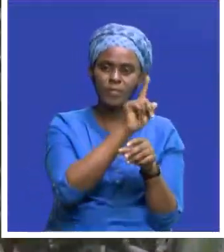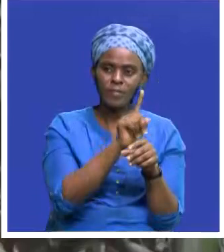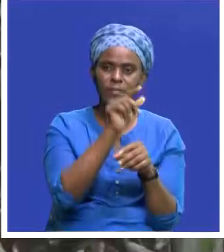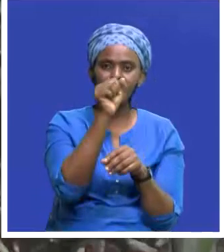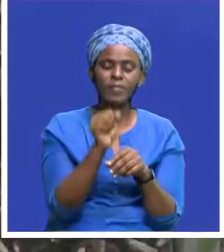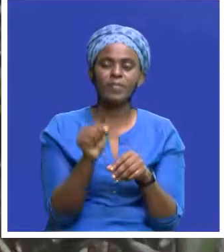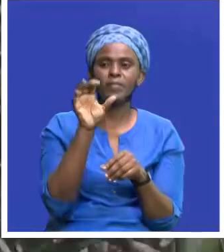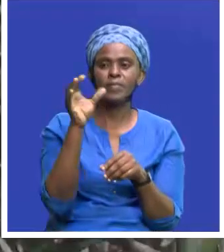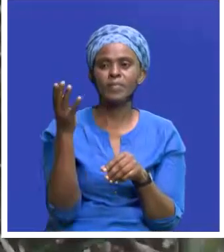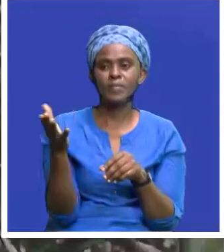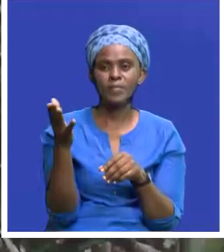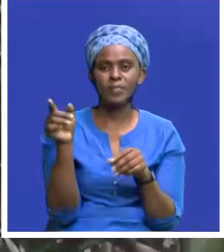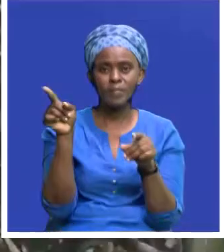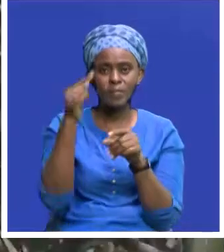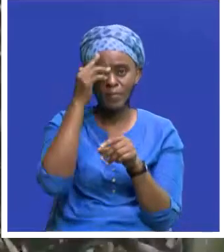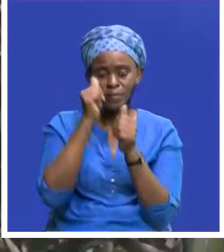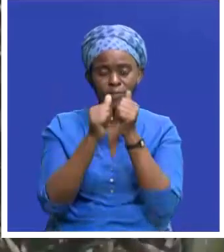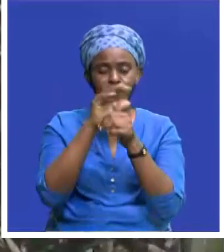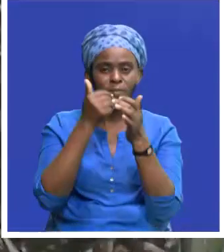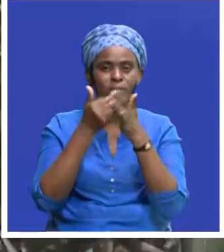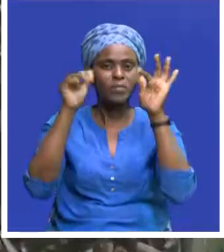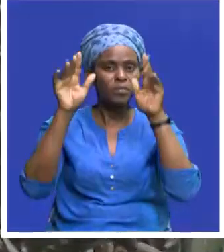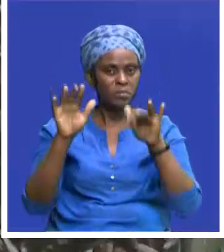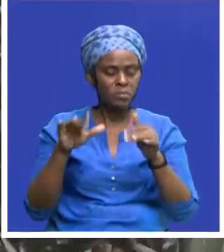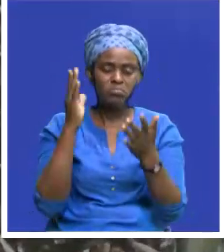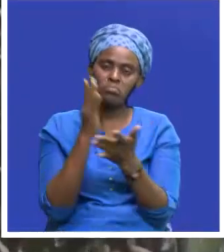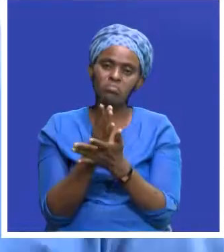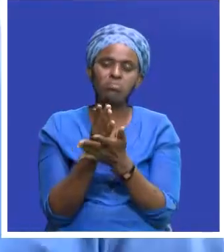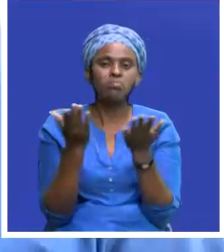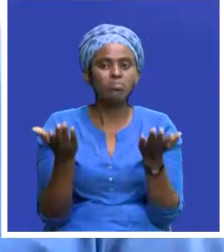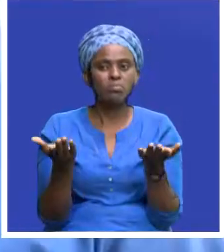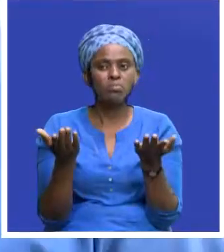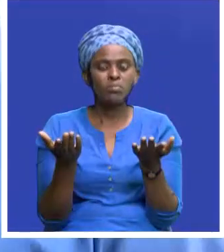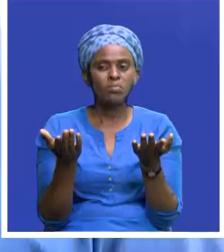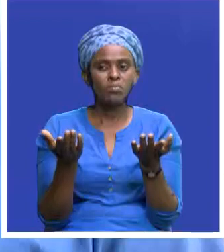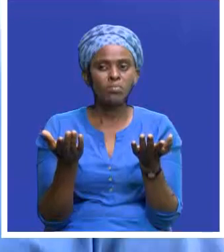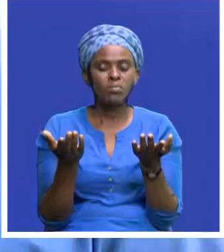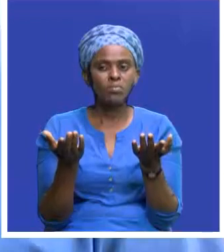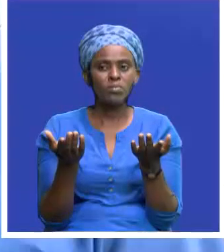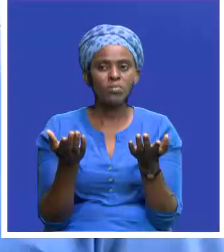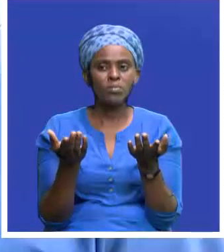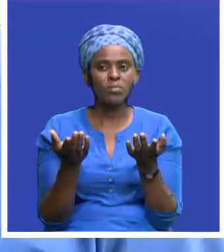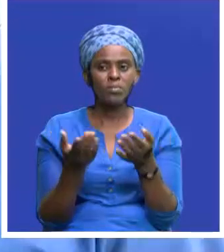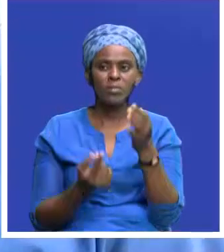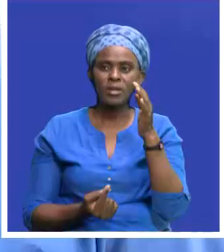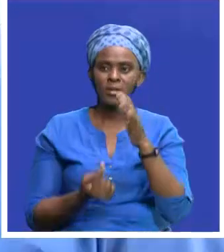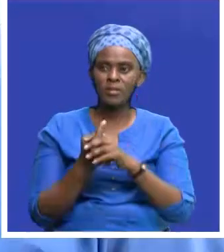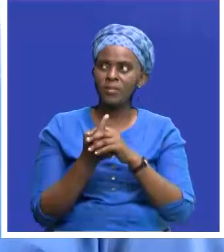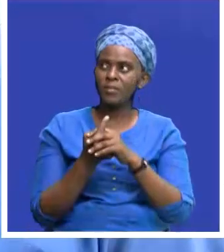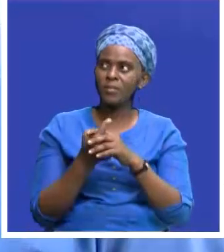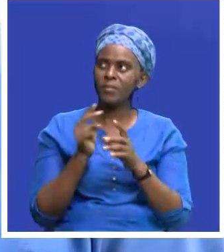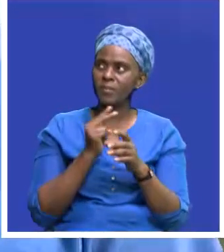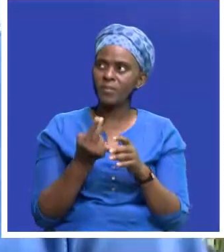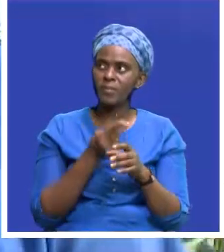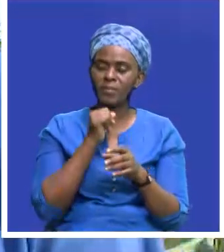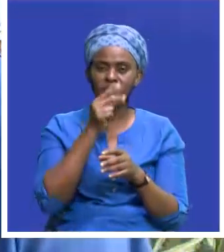Province. This is because the rains have suddenly stopped. All of a sudden, that's in the whole February, we had not